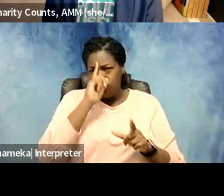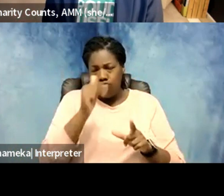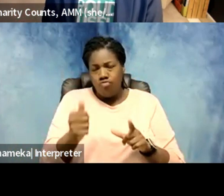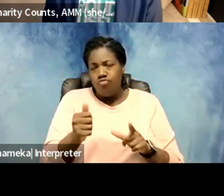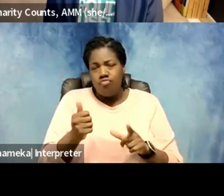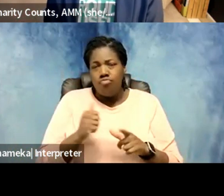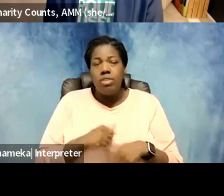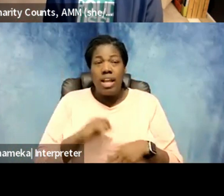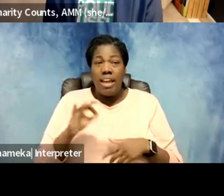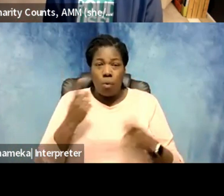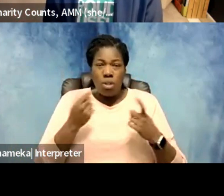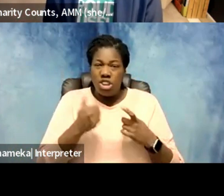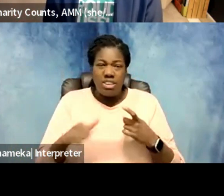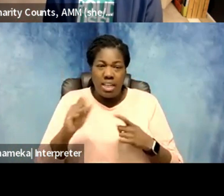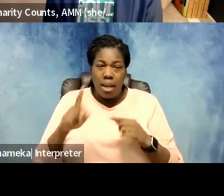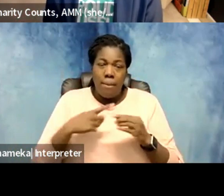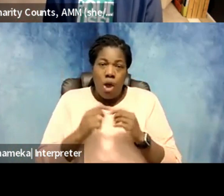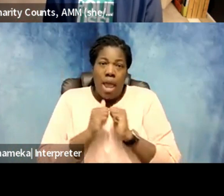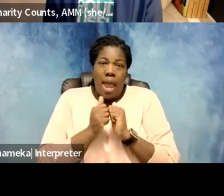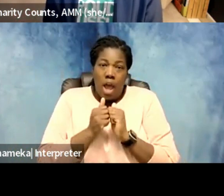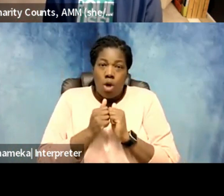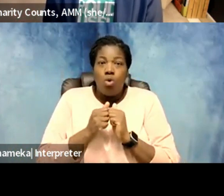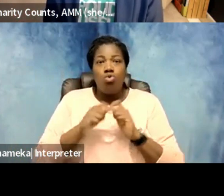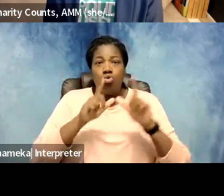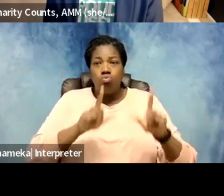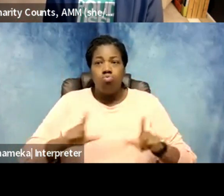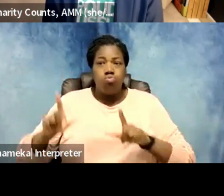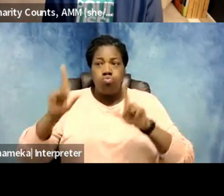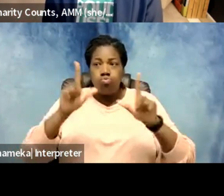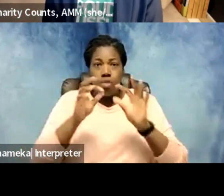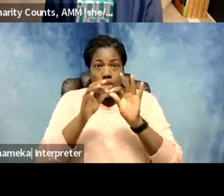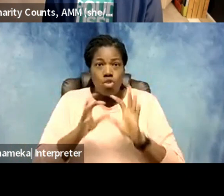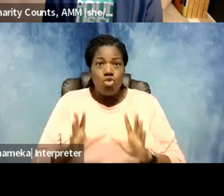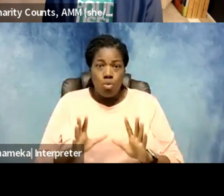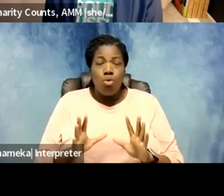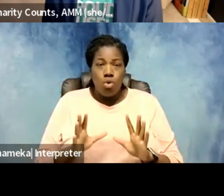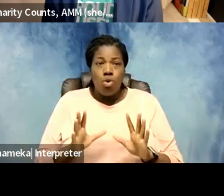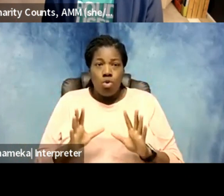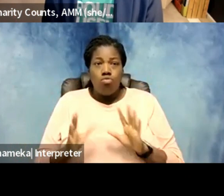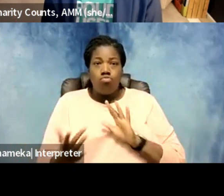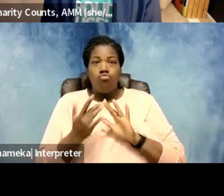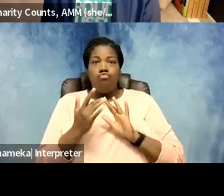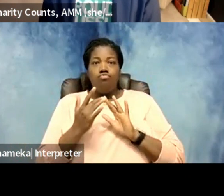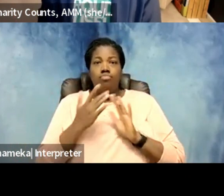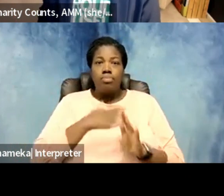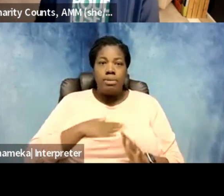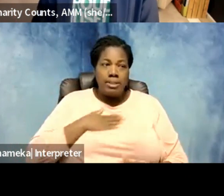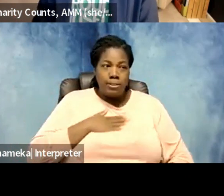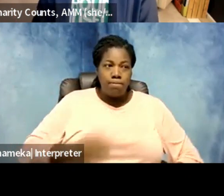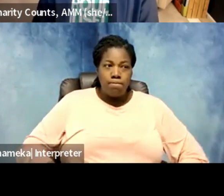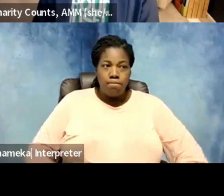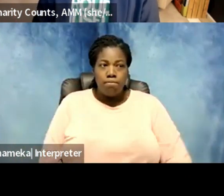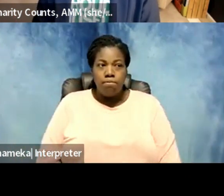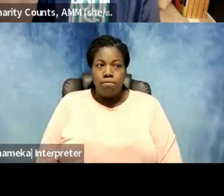free to do that. If you have questions about how to move the ASL interpreter up on your screen so you can see her, just let us know in the chat.